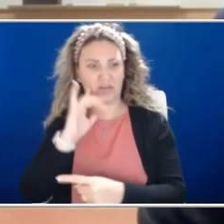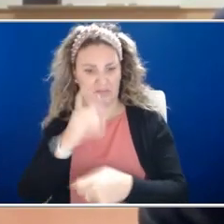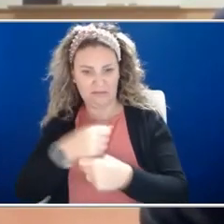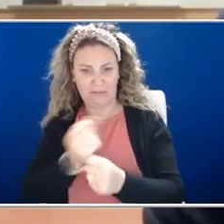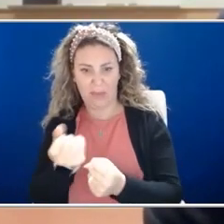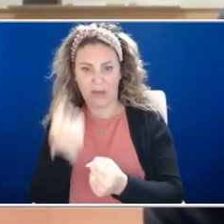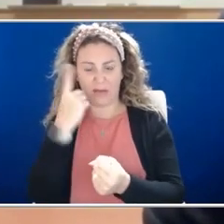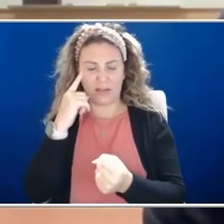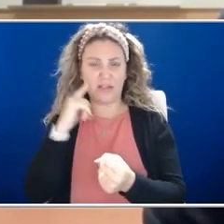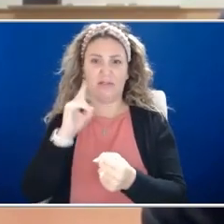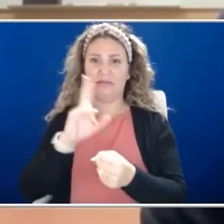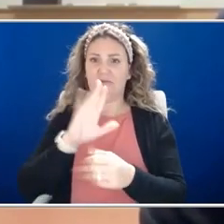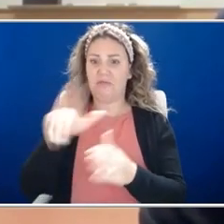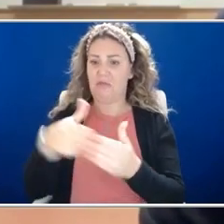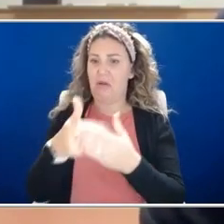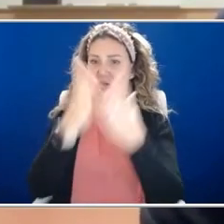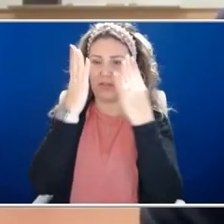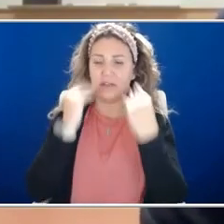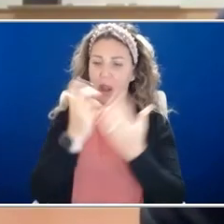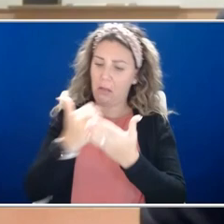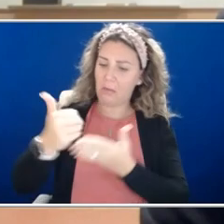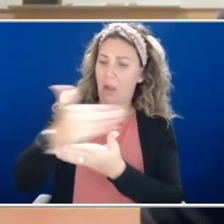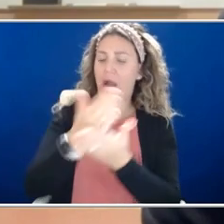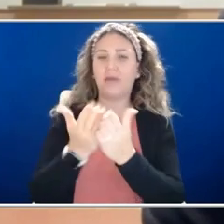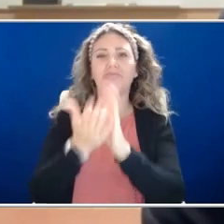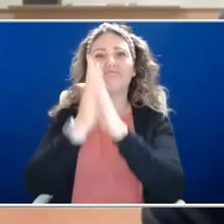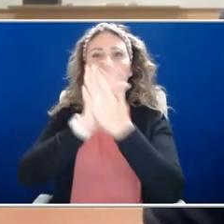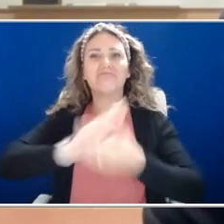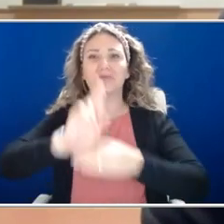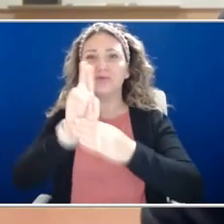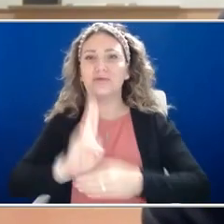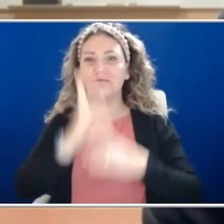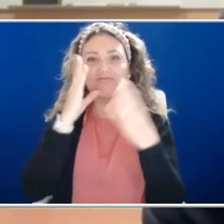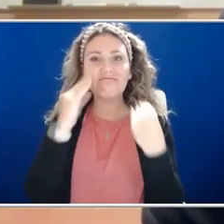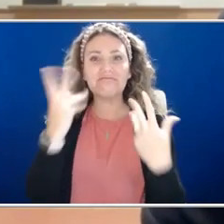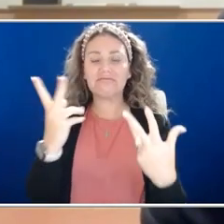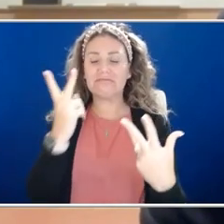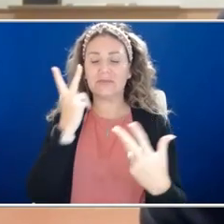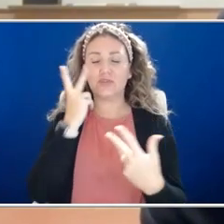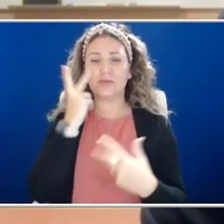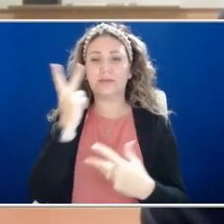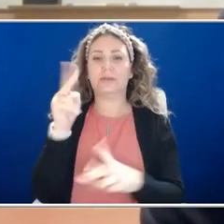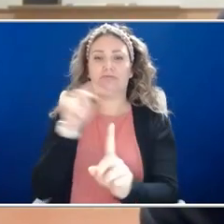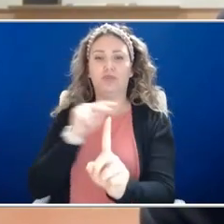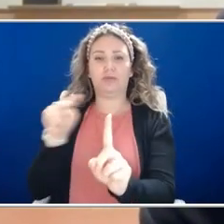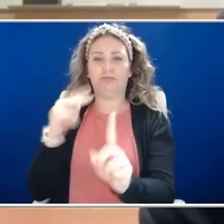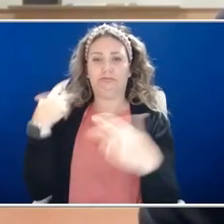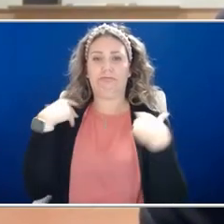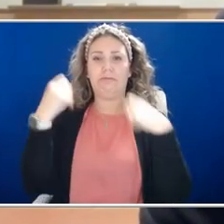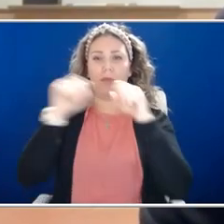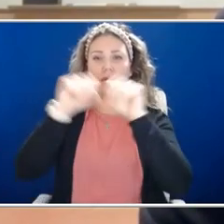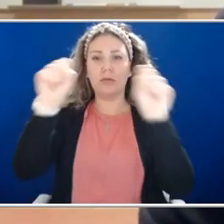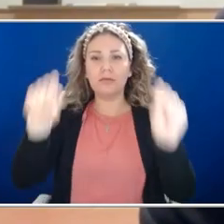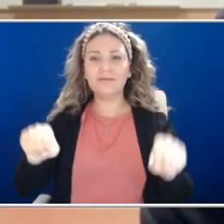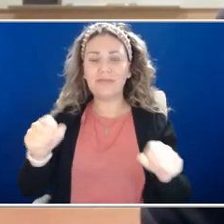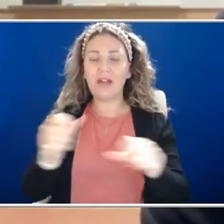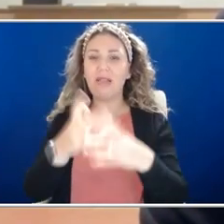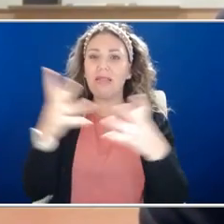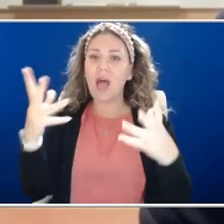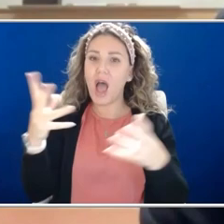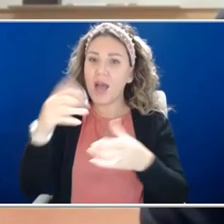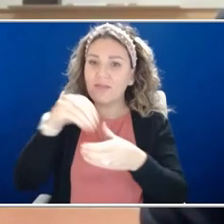a useful information. And so what you're seeing is that today, from a health system perspective, you know, we're making a lot of investments